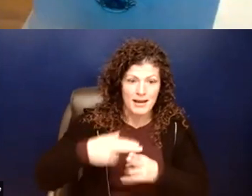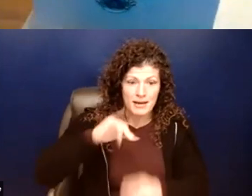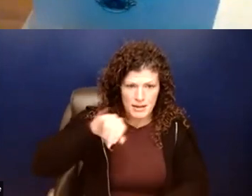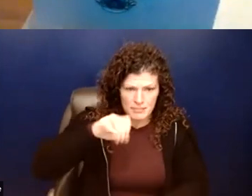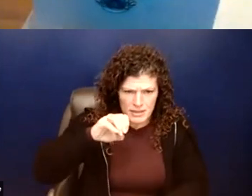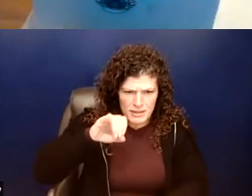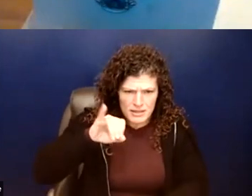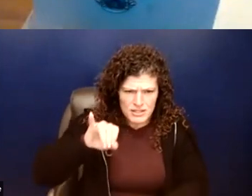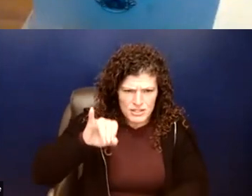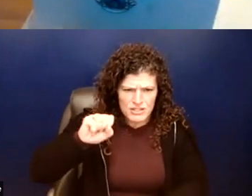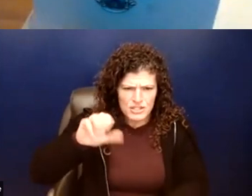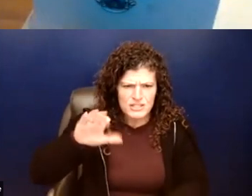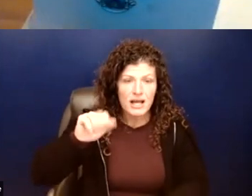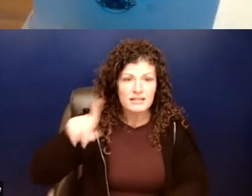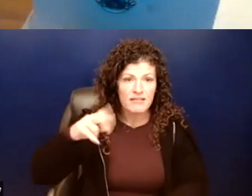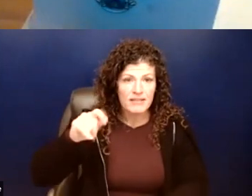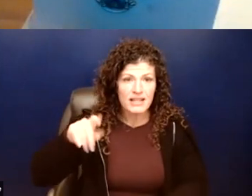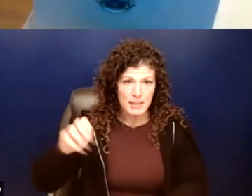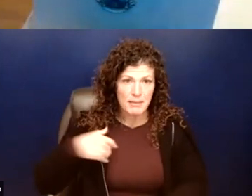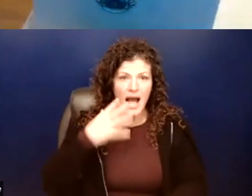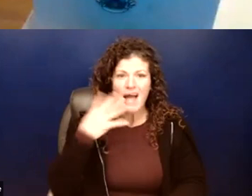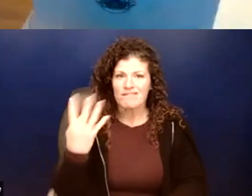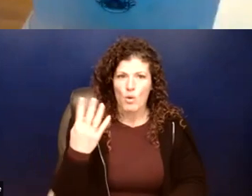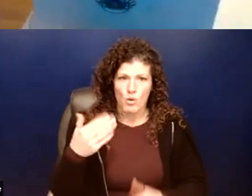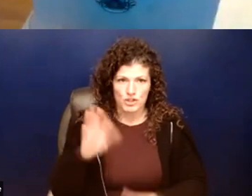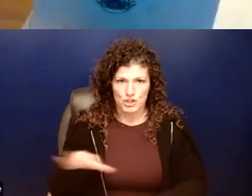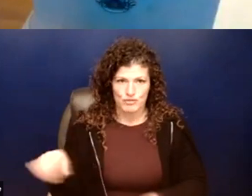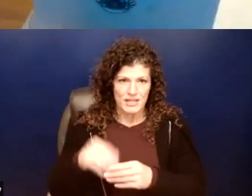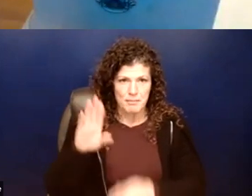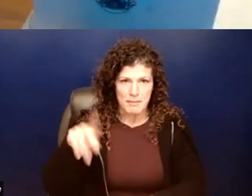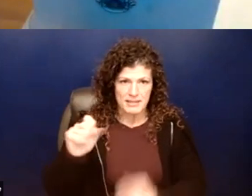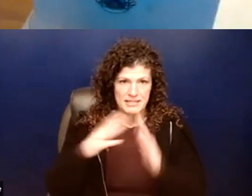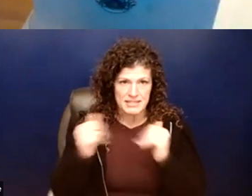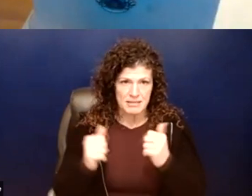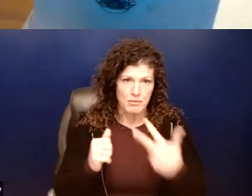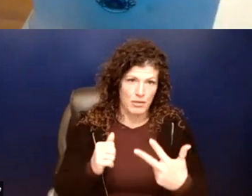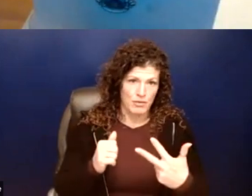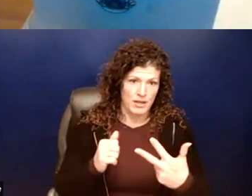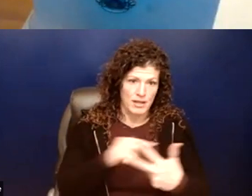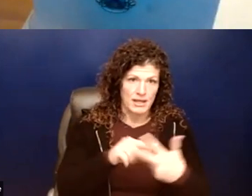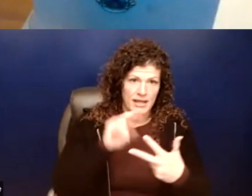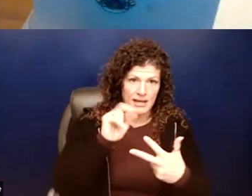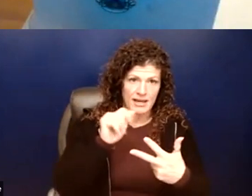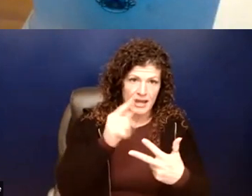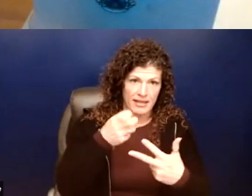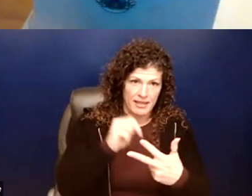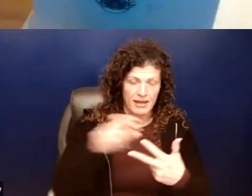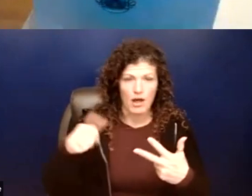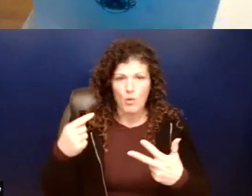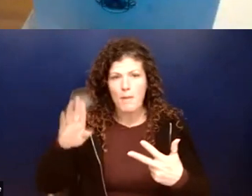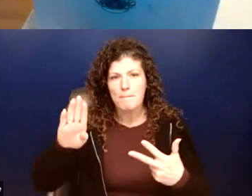am a resident of Dorchester. I have four babies in the BPS system, three at the Nathan Hale and one at the Boston Arts